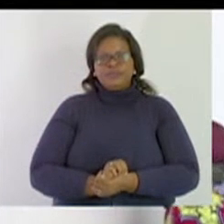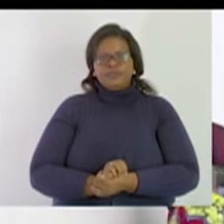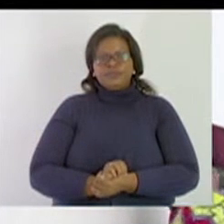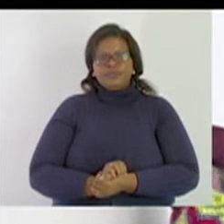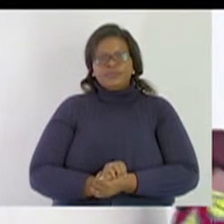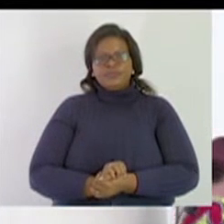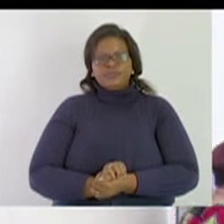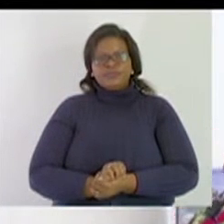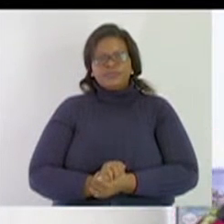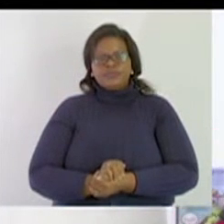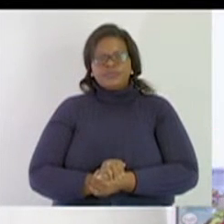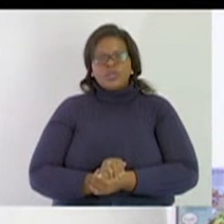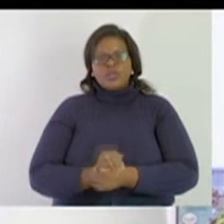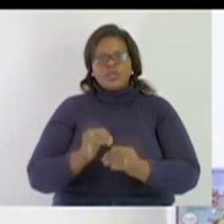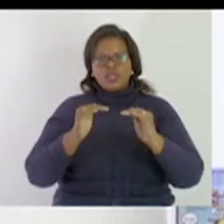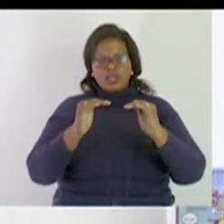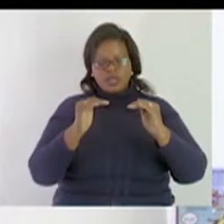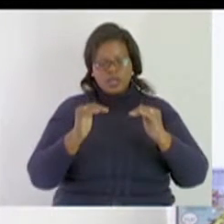Yes.